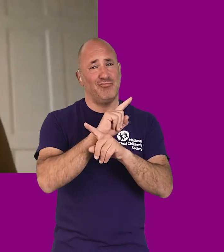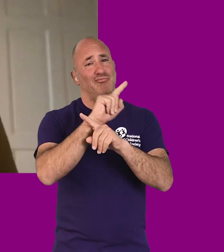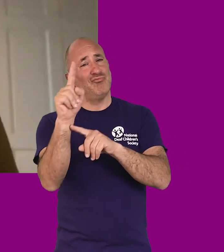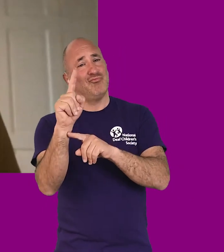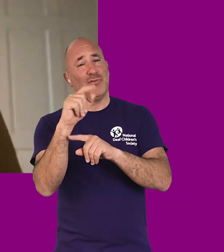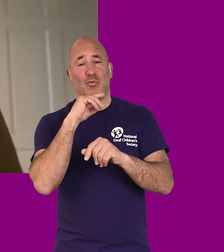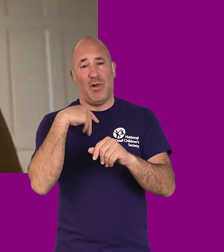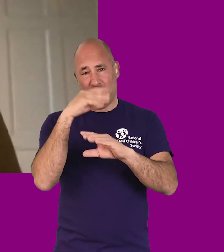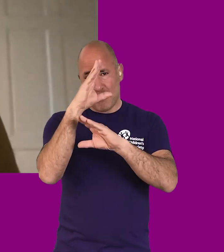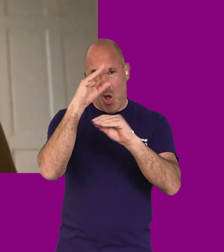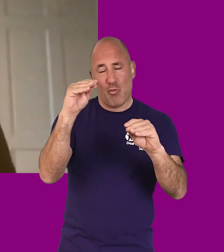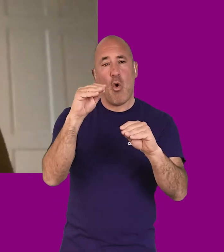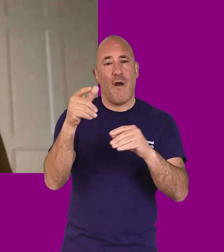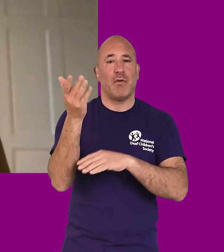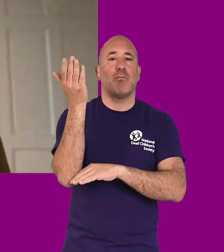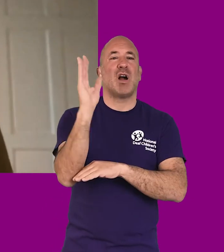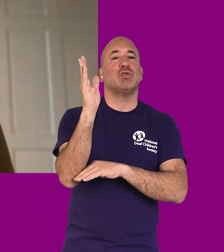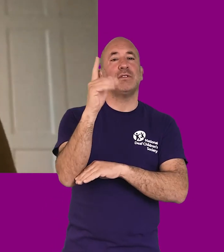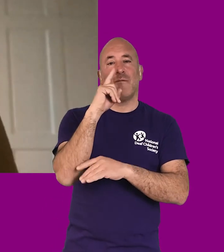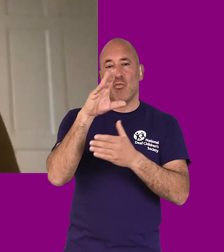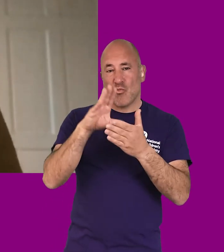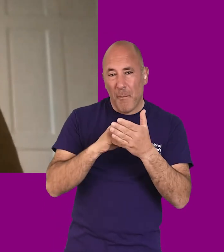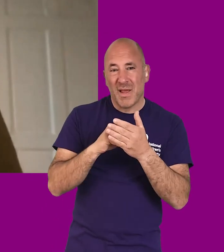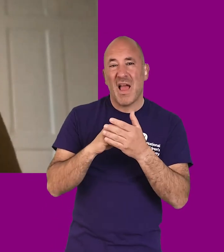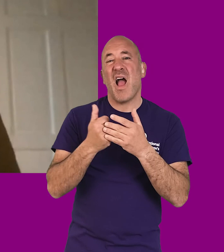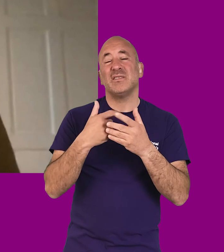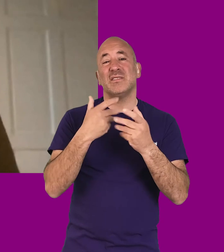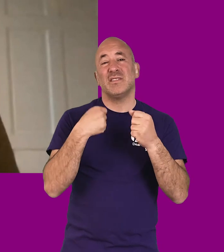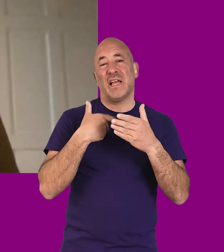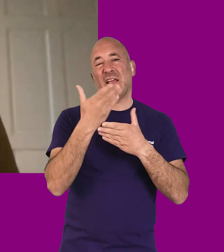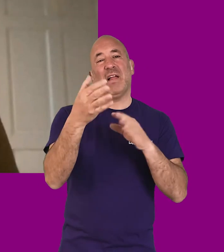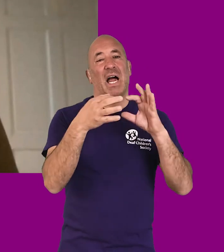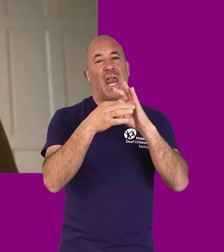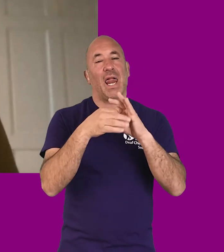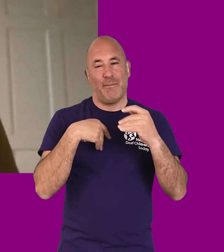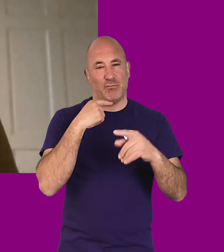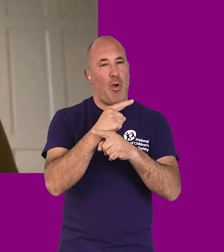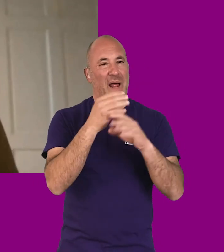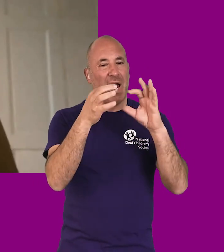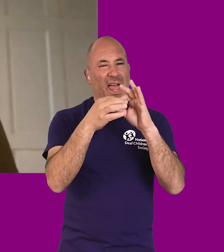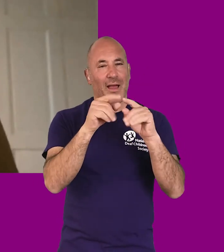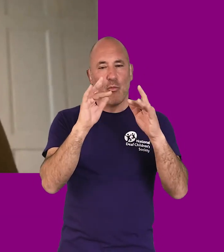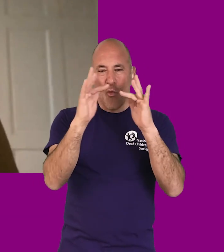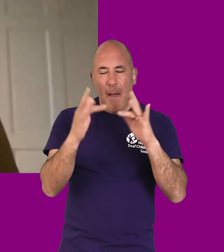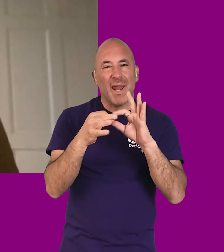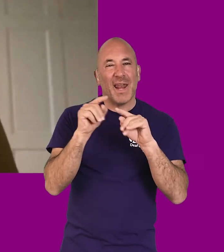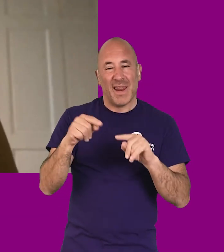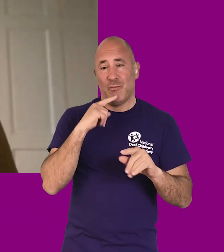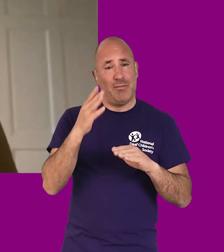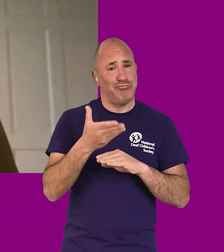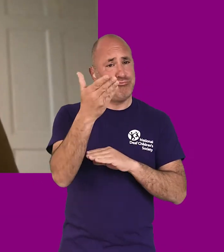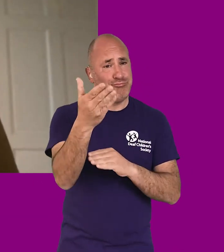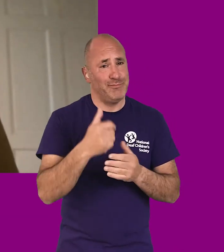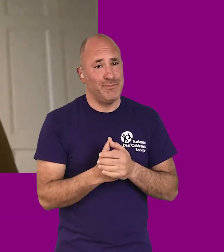here, and we'll be in touch with a copy of the presentation afterwards and with